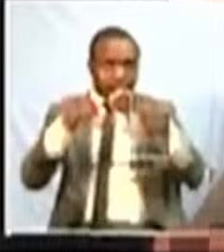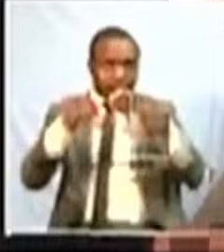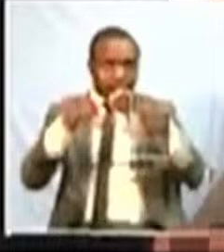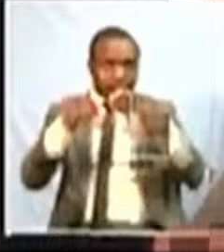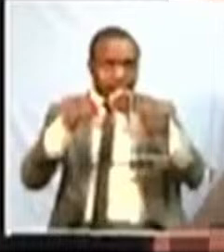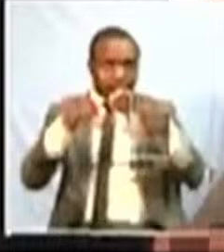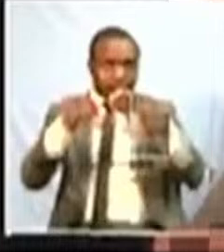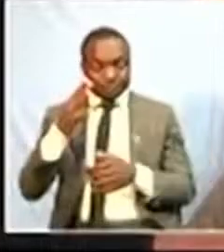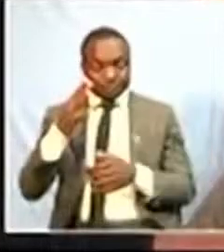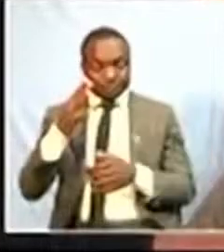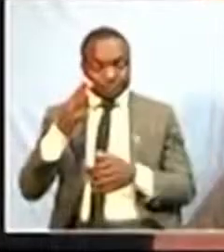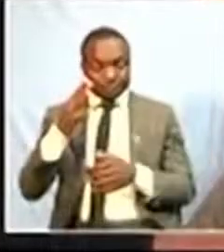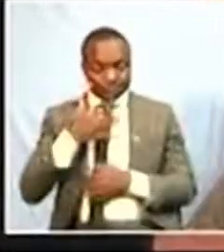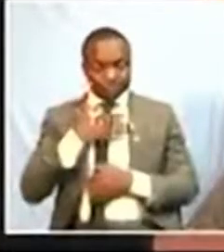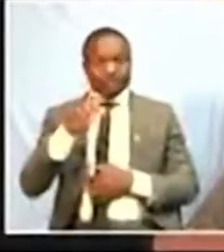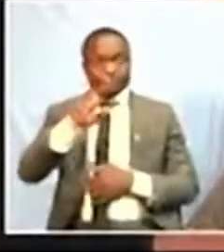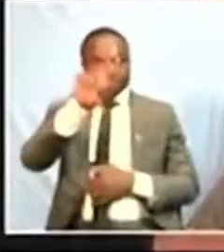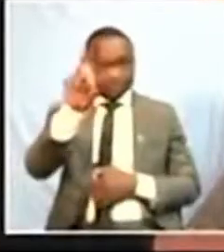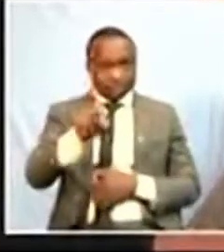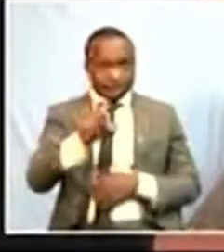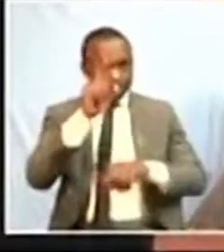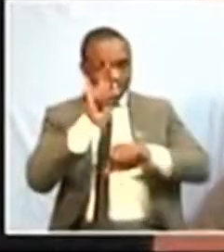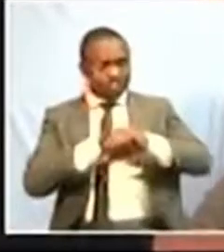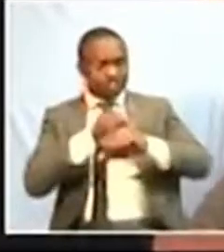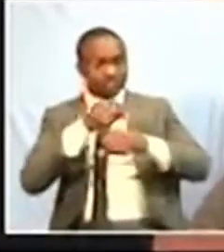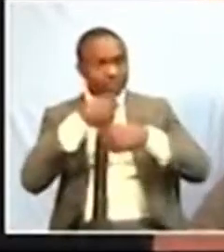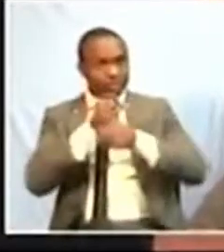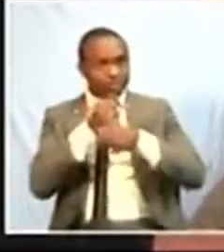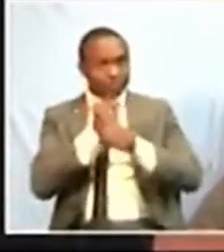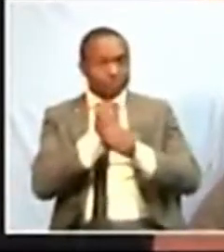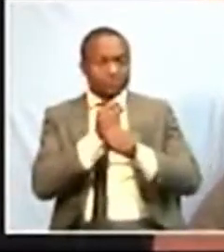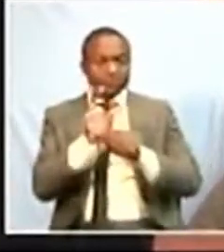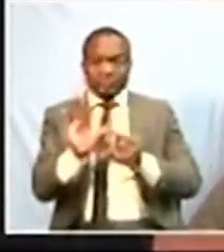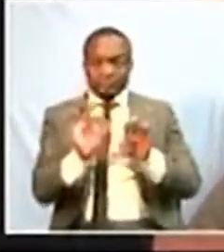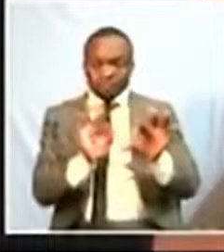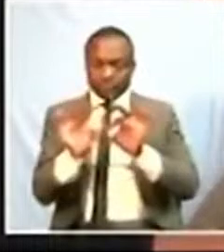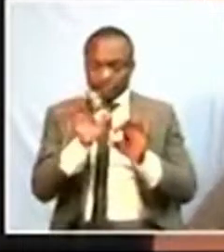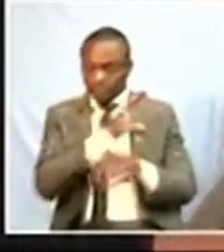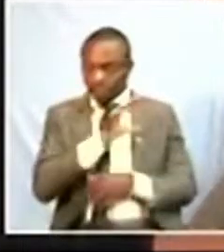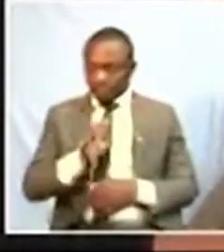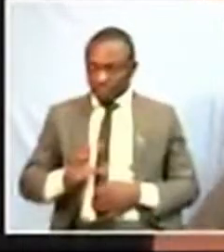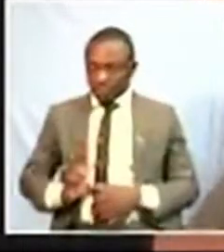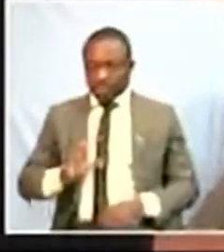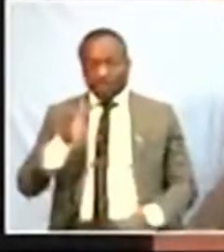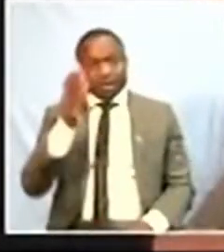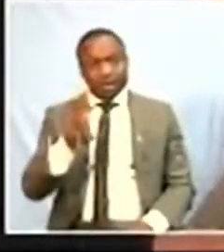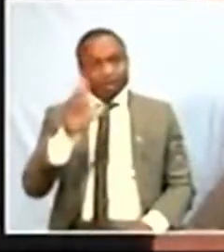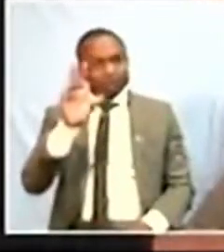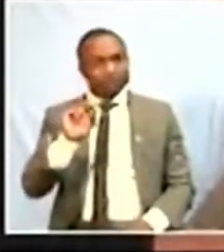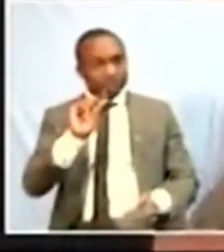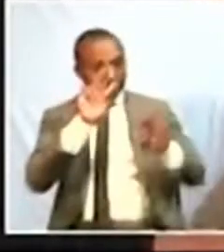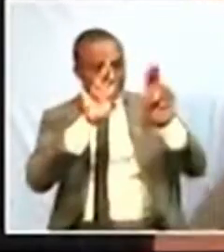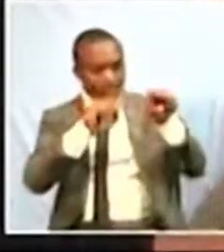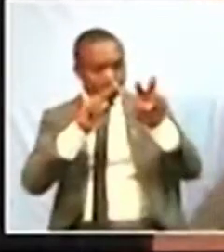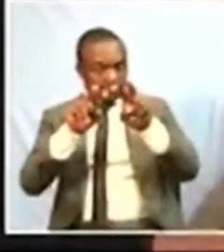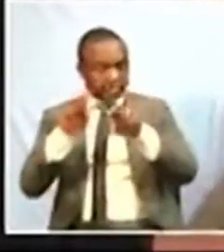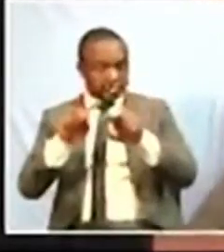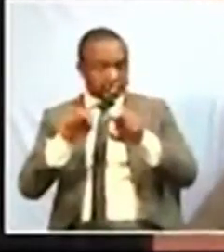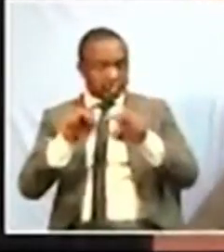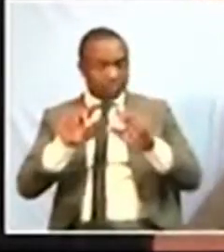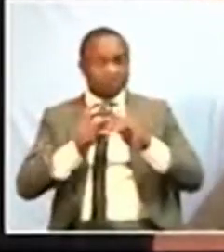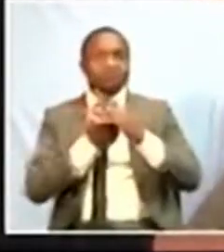My worry is that during the making of the selected companies, is there no inspection from